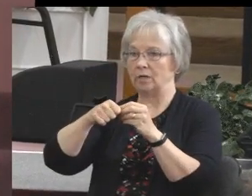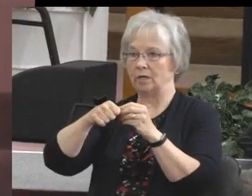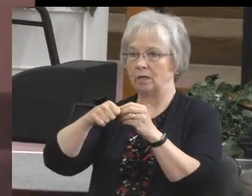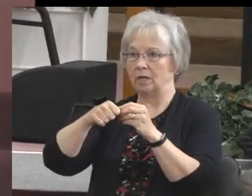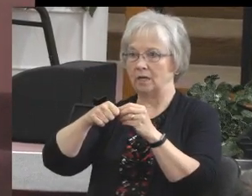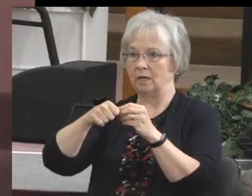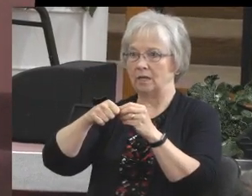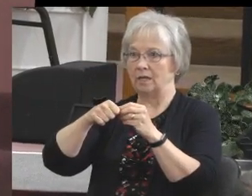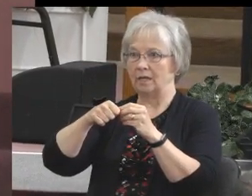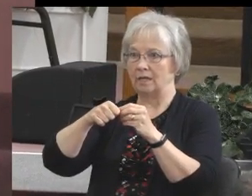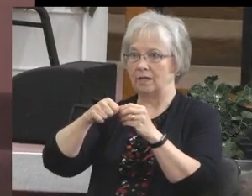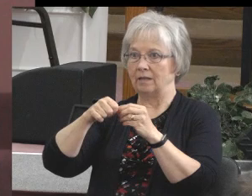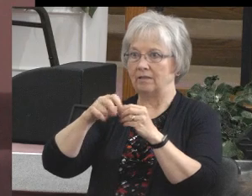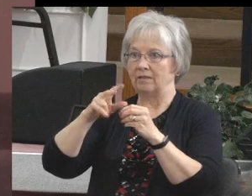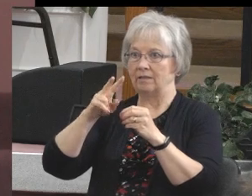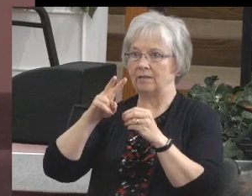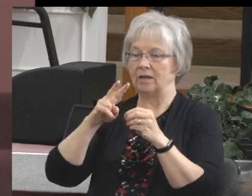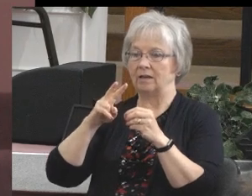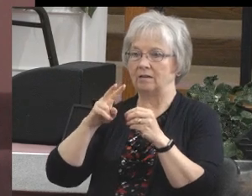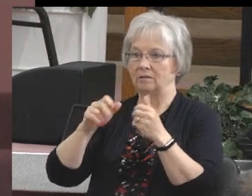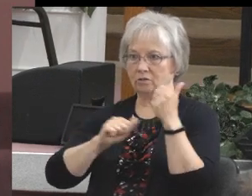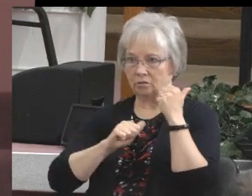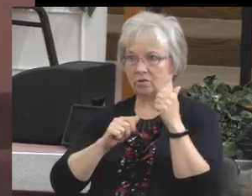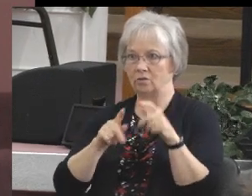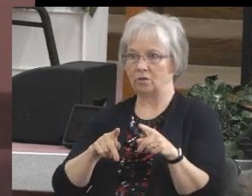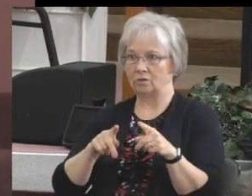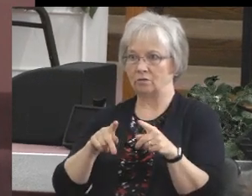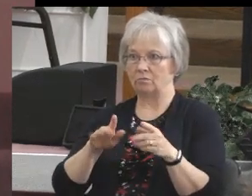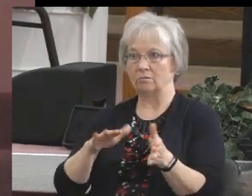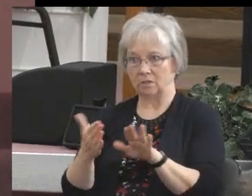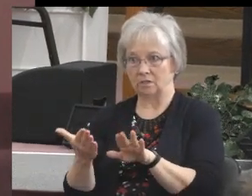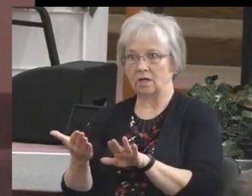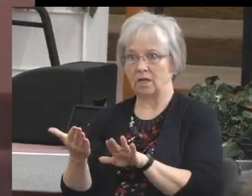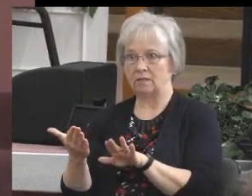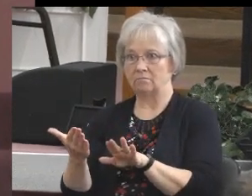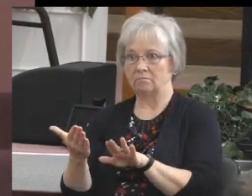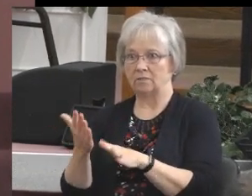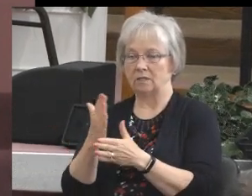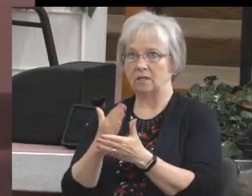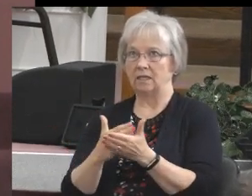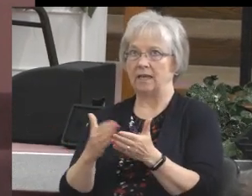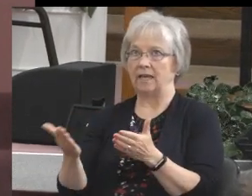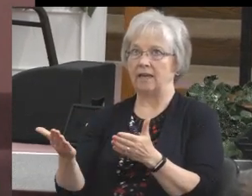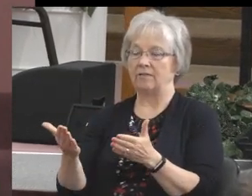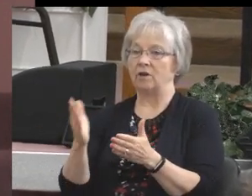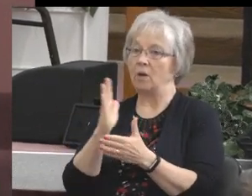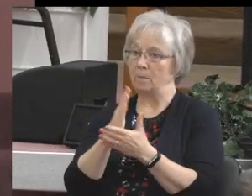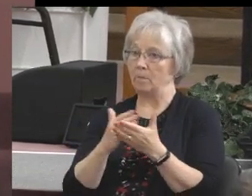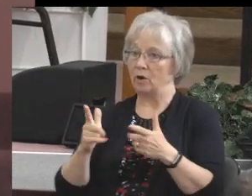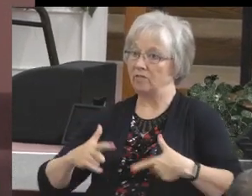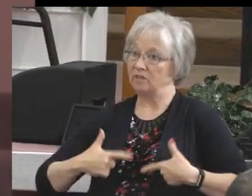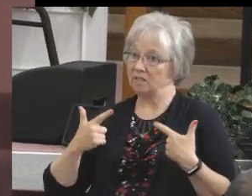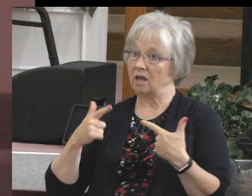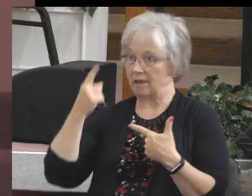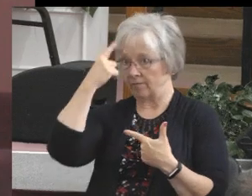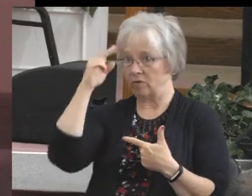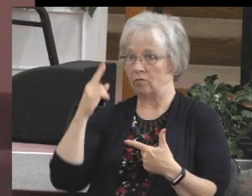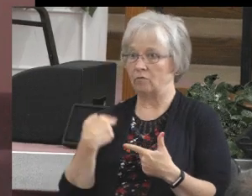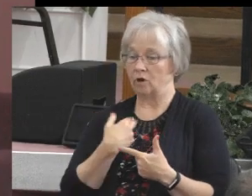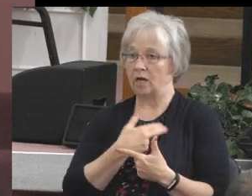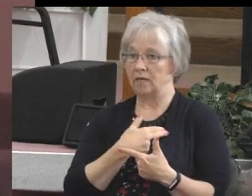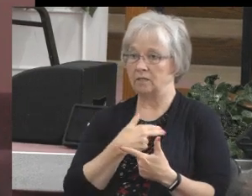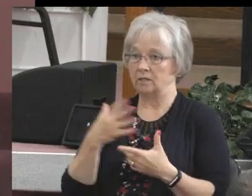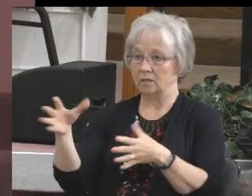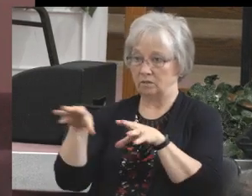ranks who gave a portion of his life or her life for the defense of our country to obtain